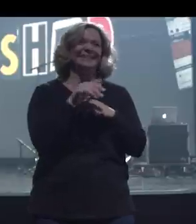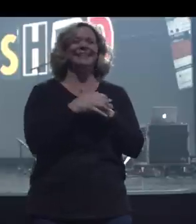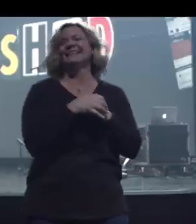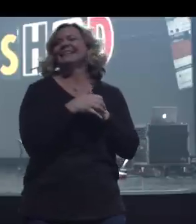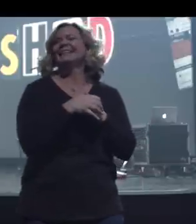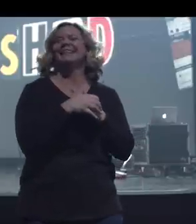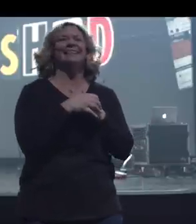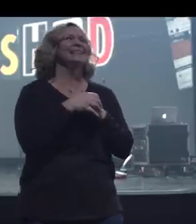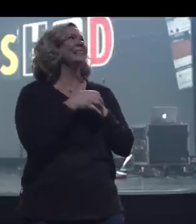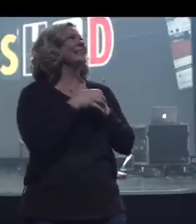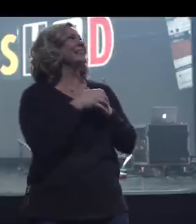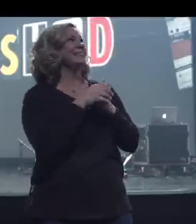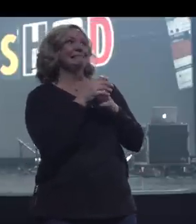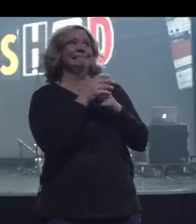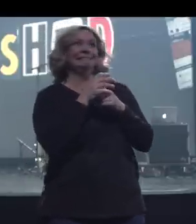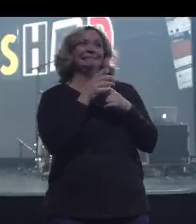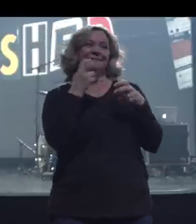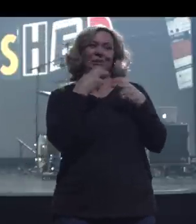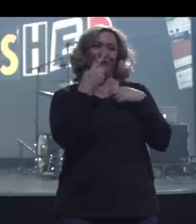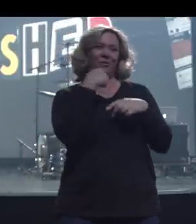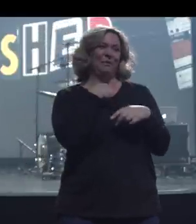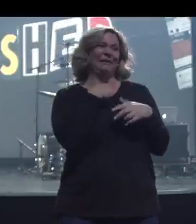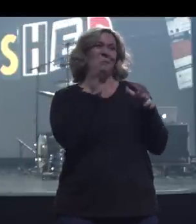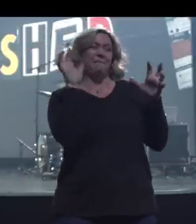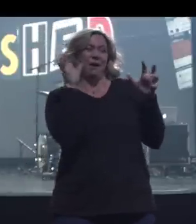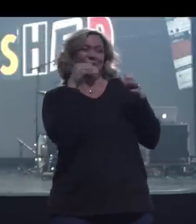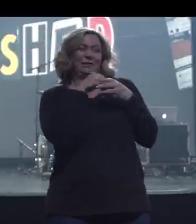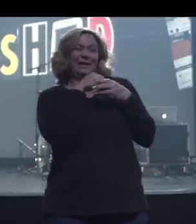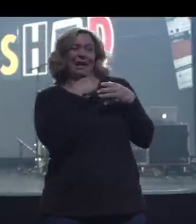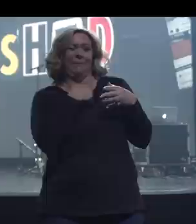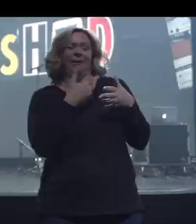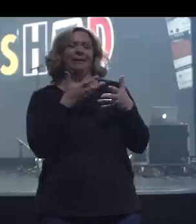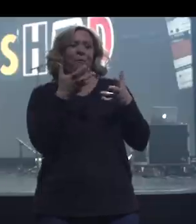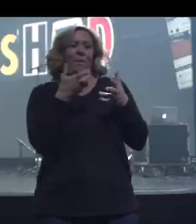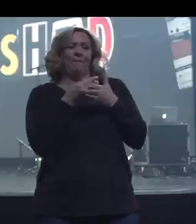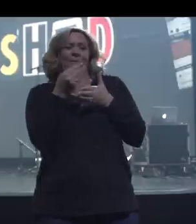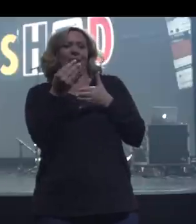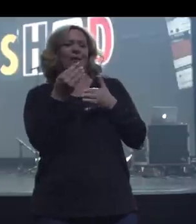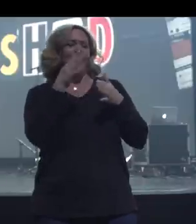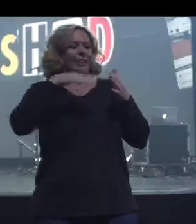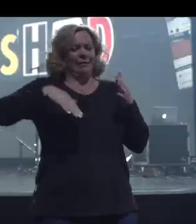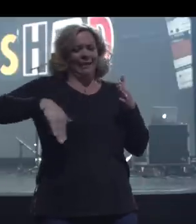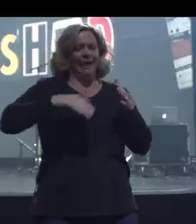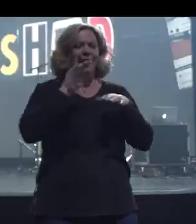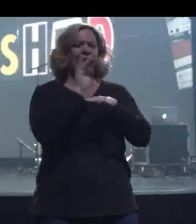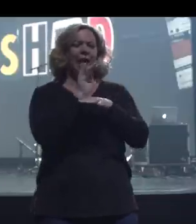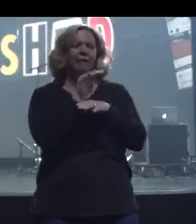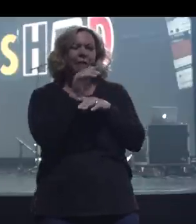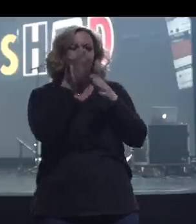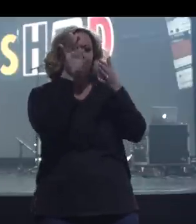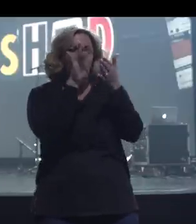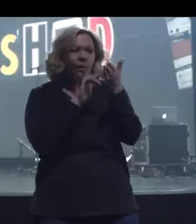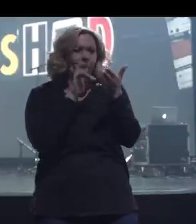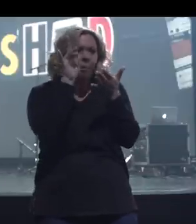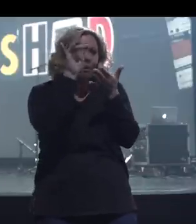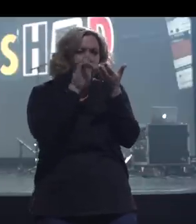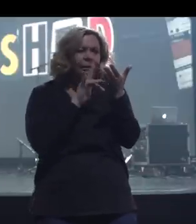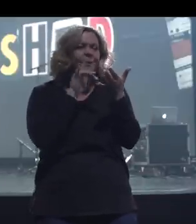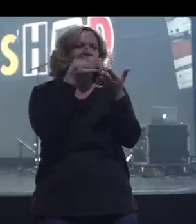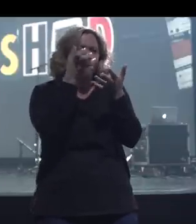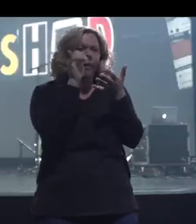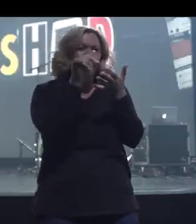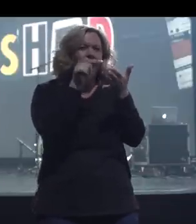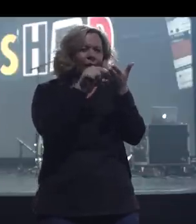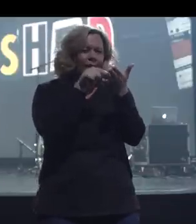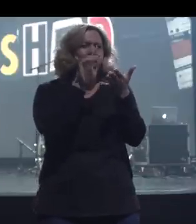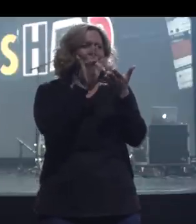monster inside of me, right? It's a monster. Like, you ever find yourself late at night just like, oh, I just think I'll get on and like, yeah. I want you to